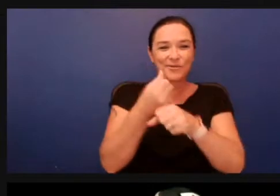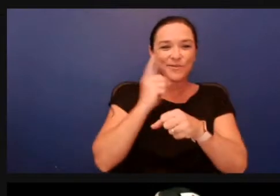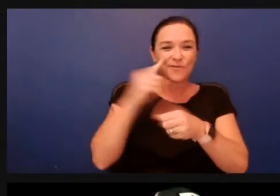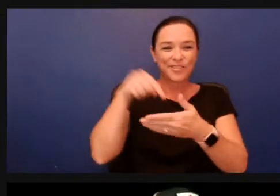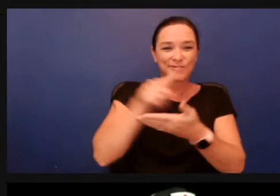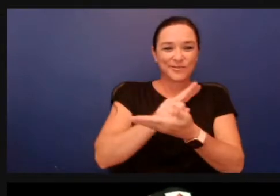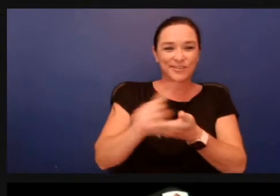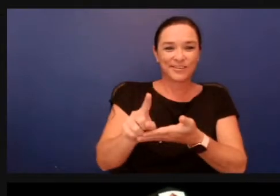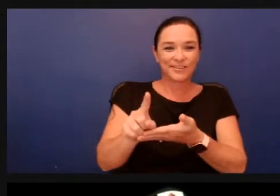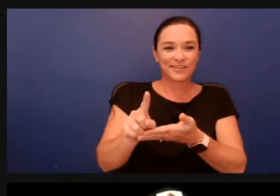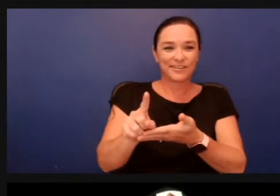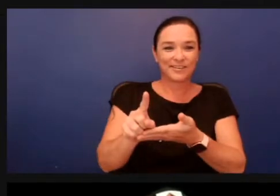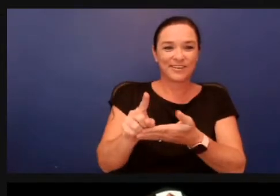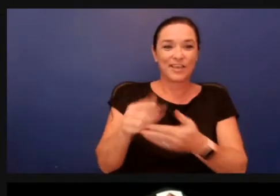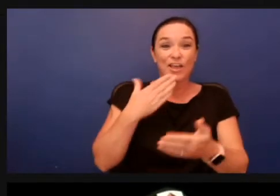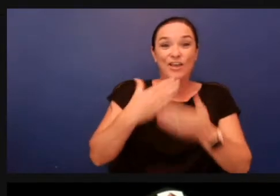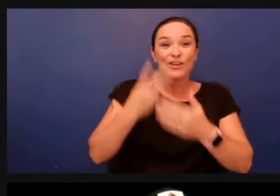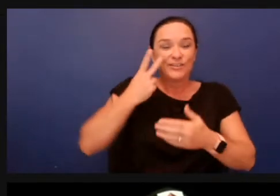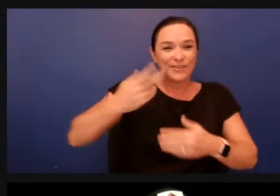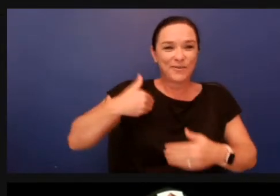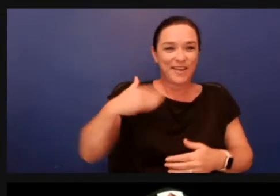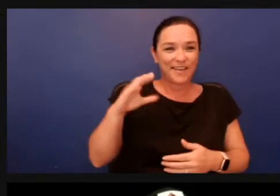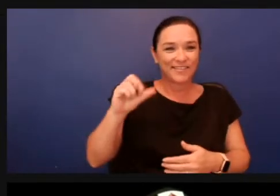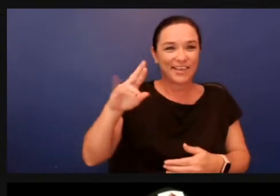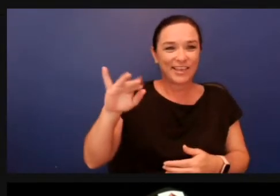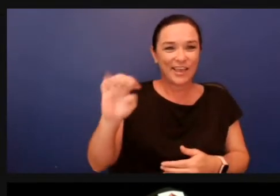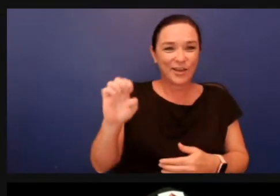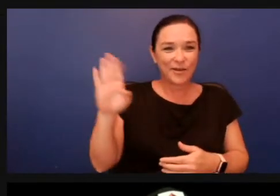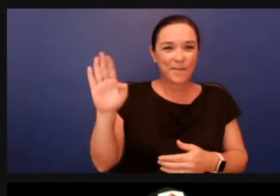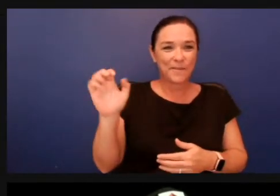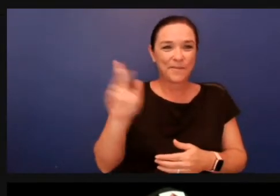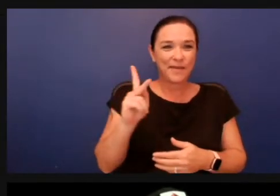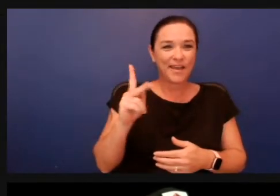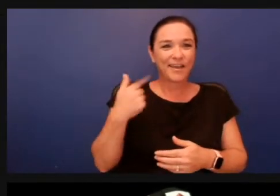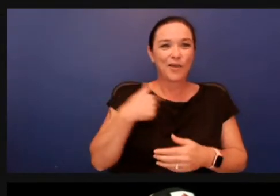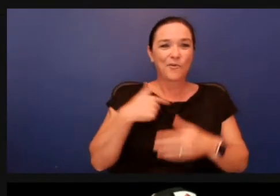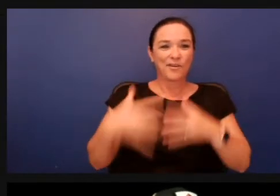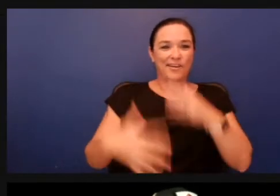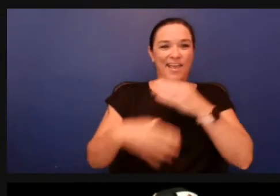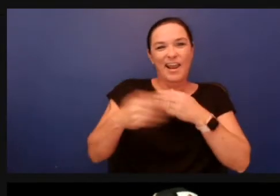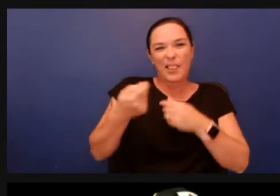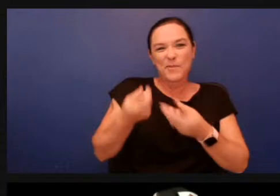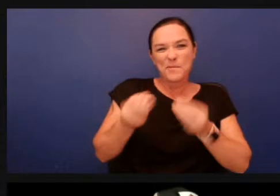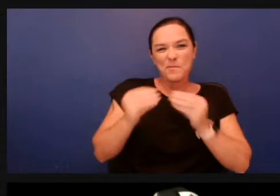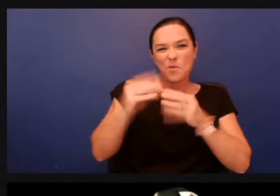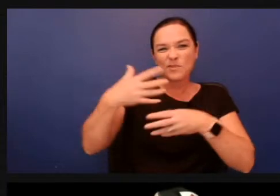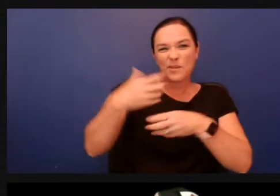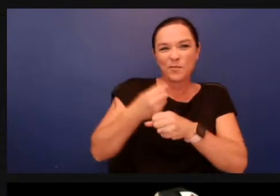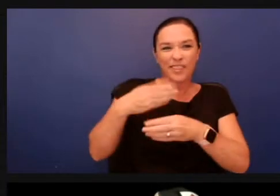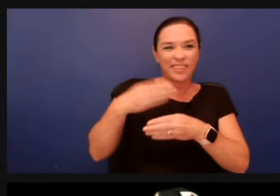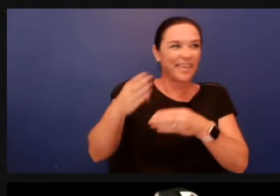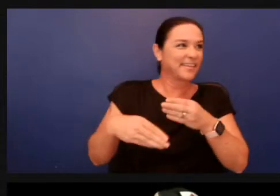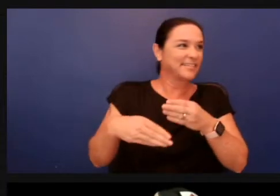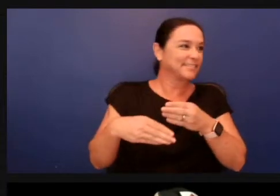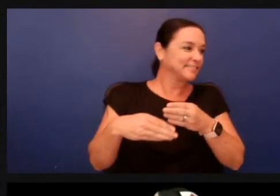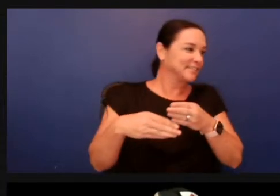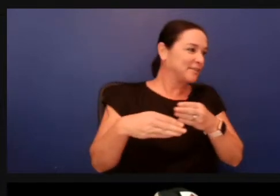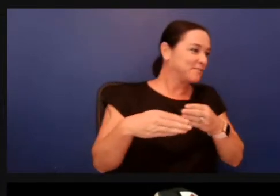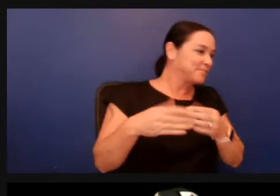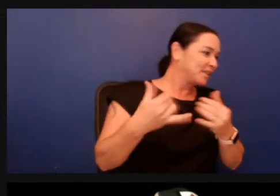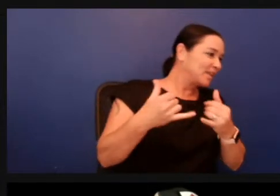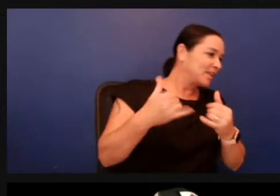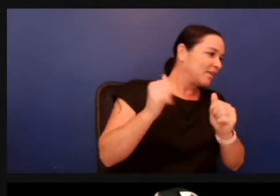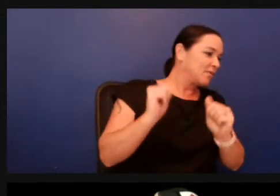So good to see we have Carrie back. I'll try to add a little extra summary there at the end. And now we can move on to